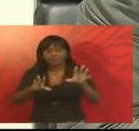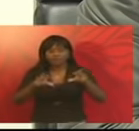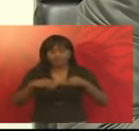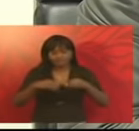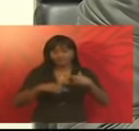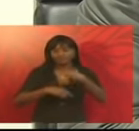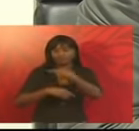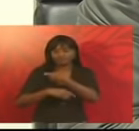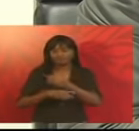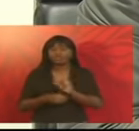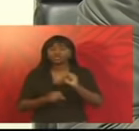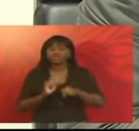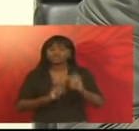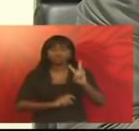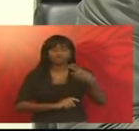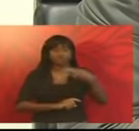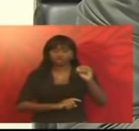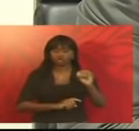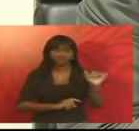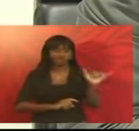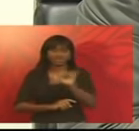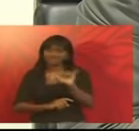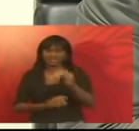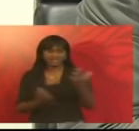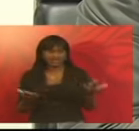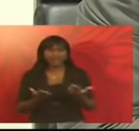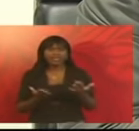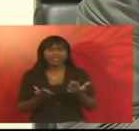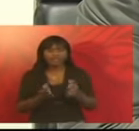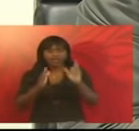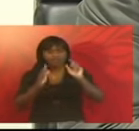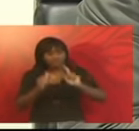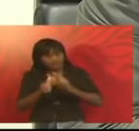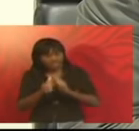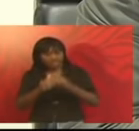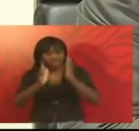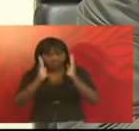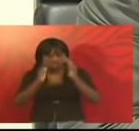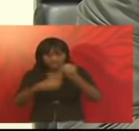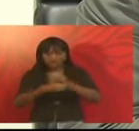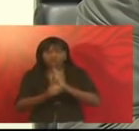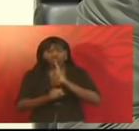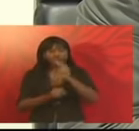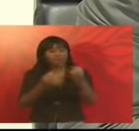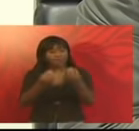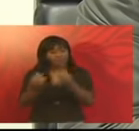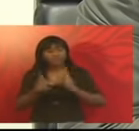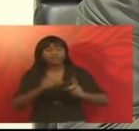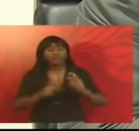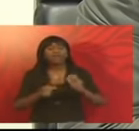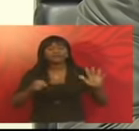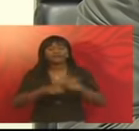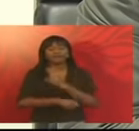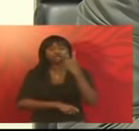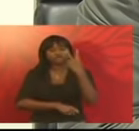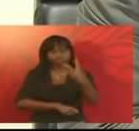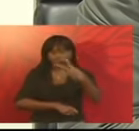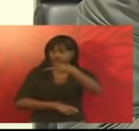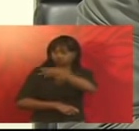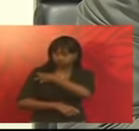WHO level, and similarly here, the thinking is that we want to concentrate first on ensuring that as many people as possible get their first two